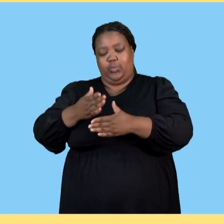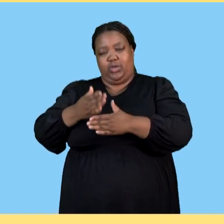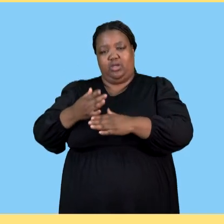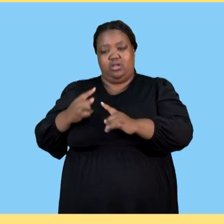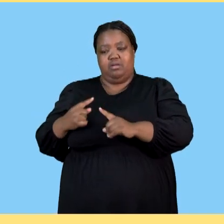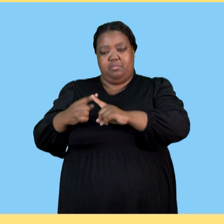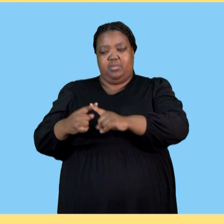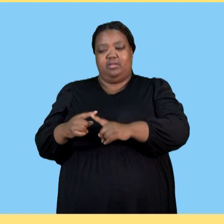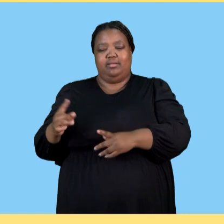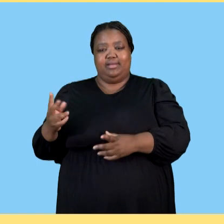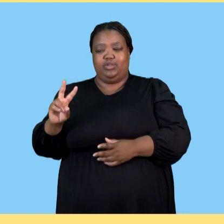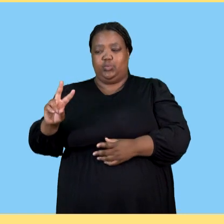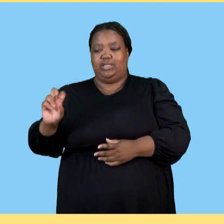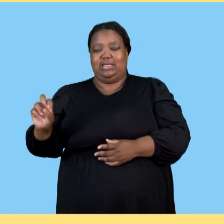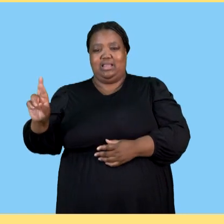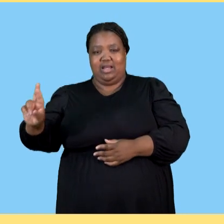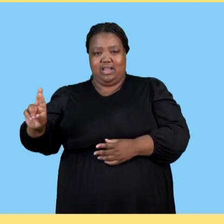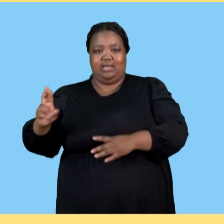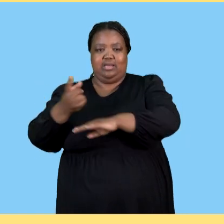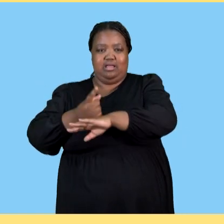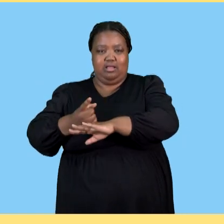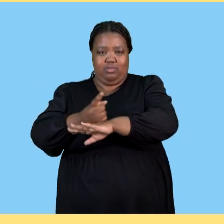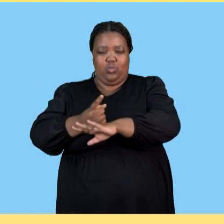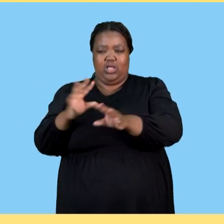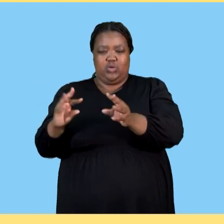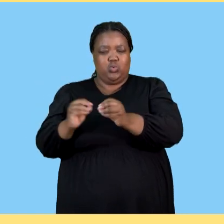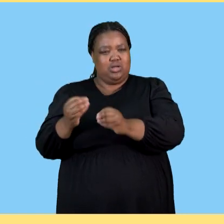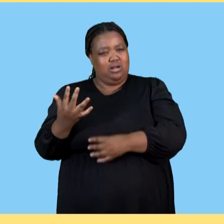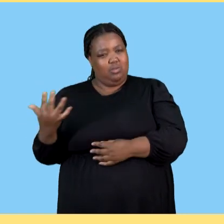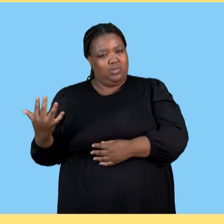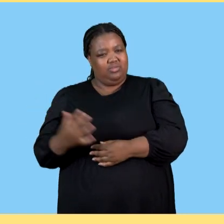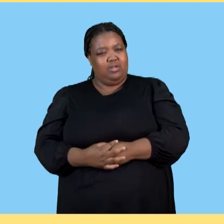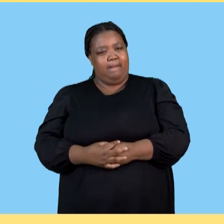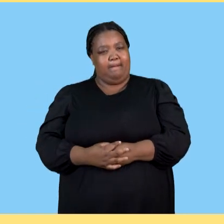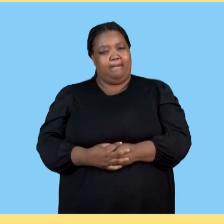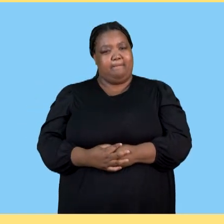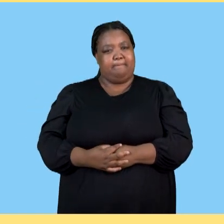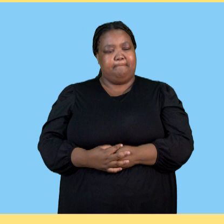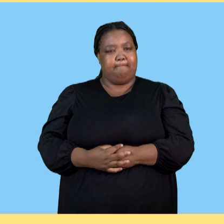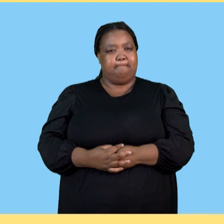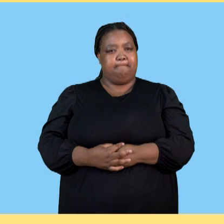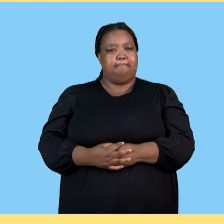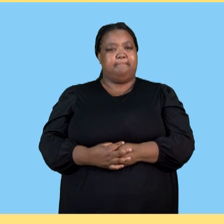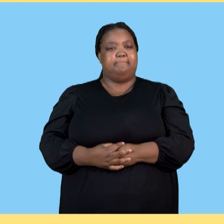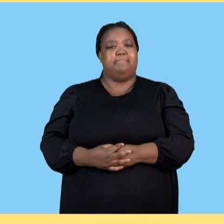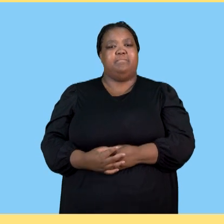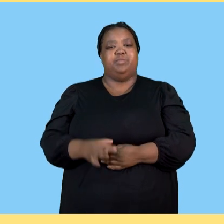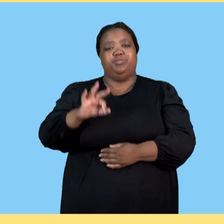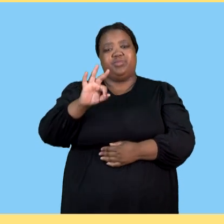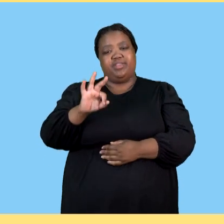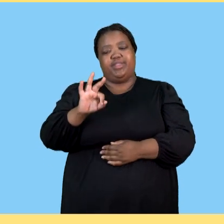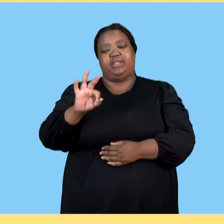by the rate of 20 Rand per hour. How much are we going to pay at the end of the week? You get